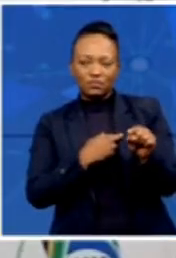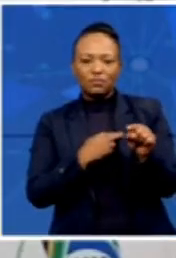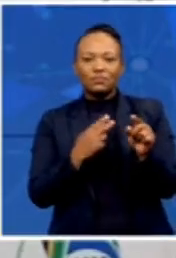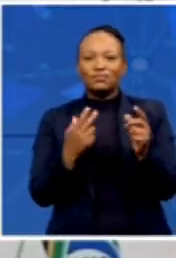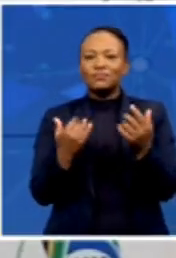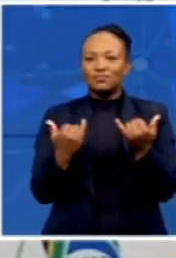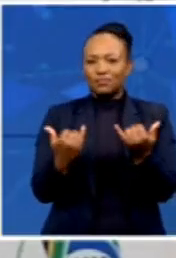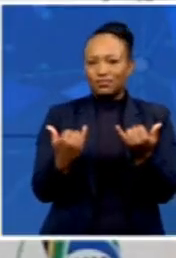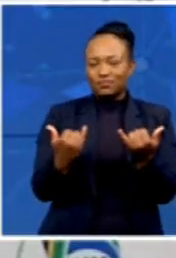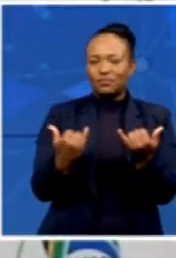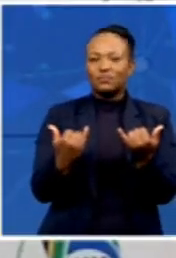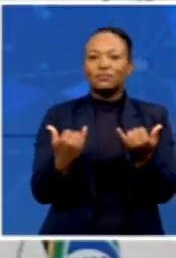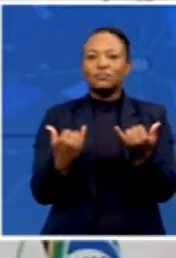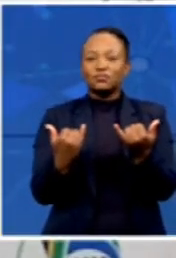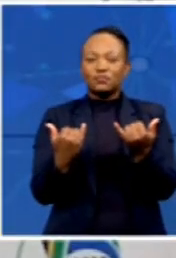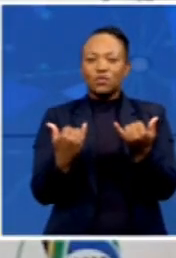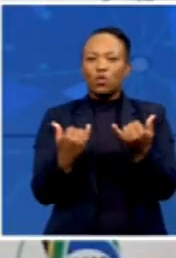clean water.